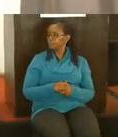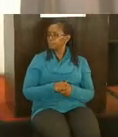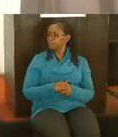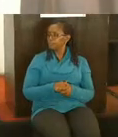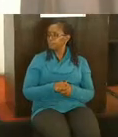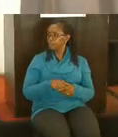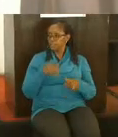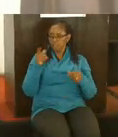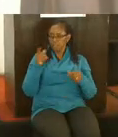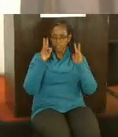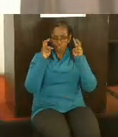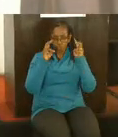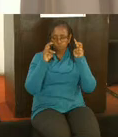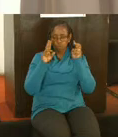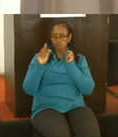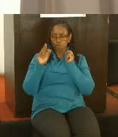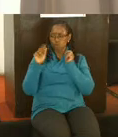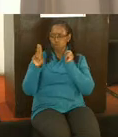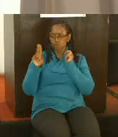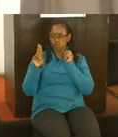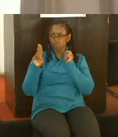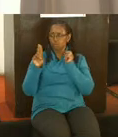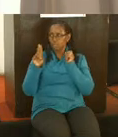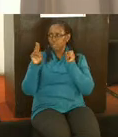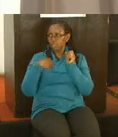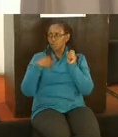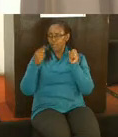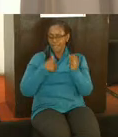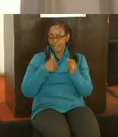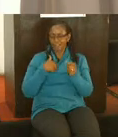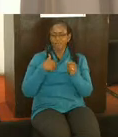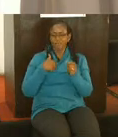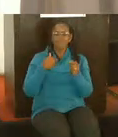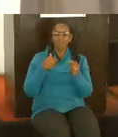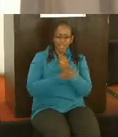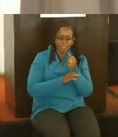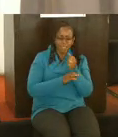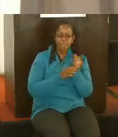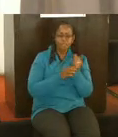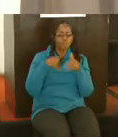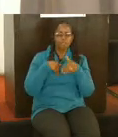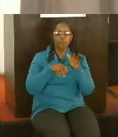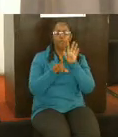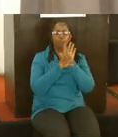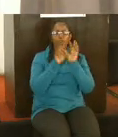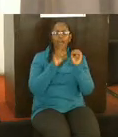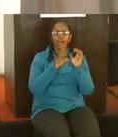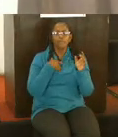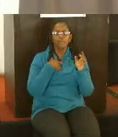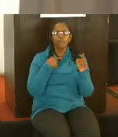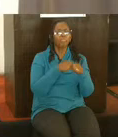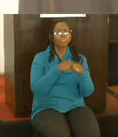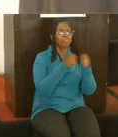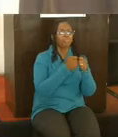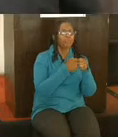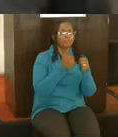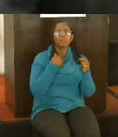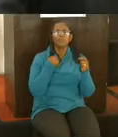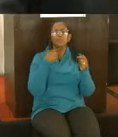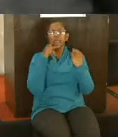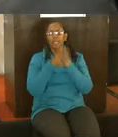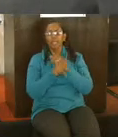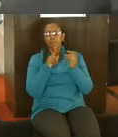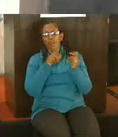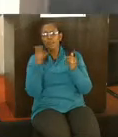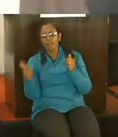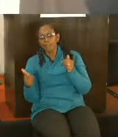has been pushed by the fact that we see there's a lot of Anarchy in our country we see femicides we see people killing each